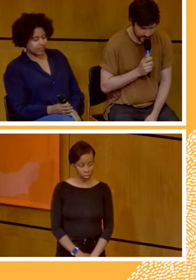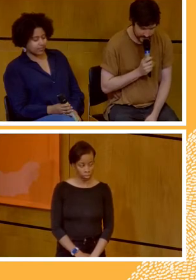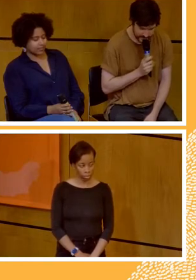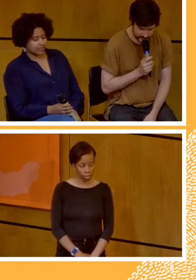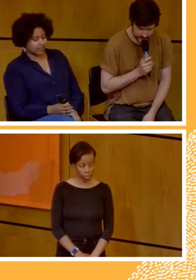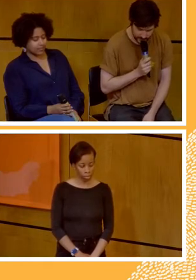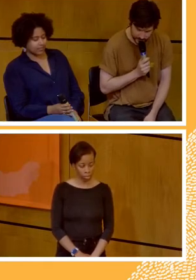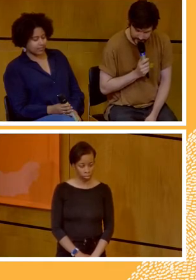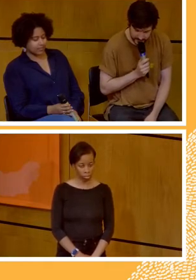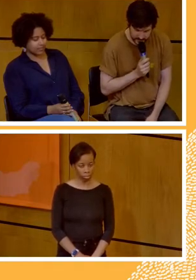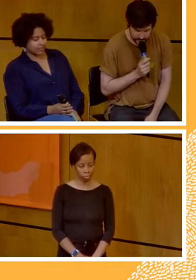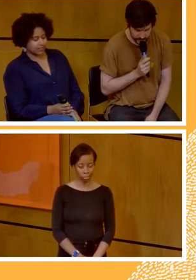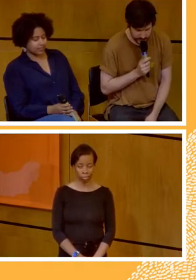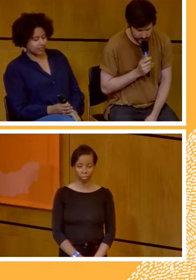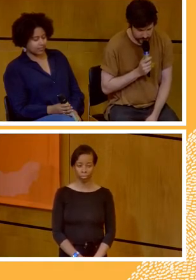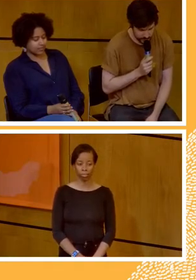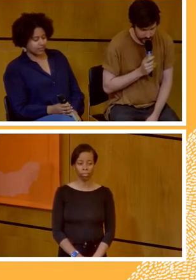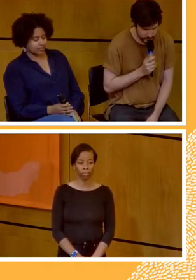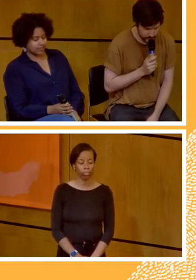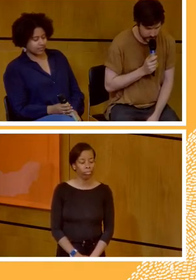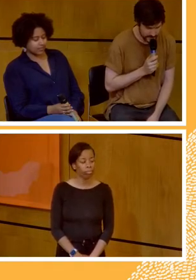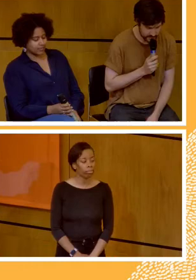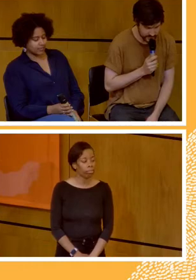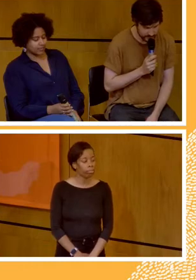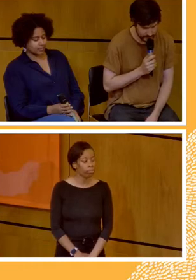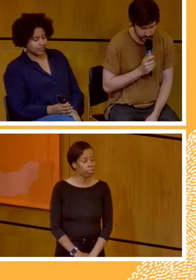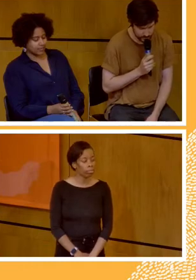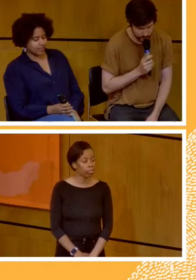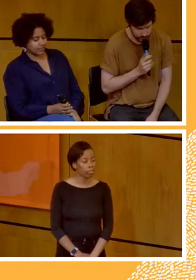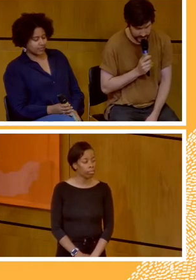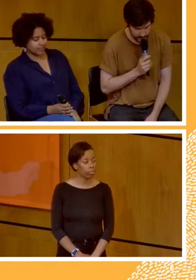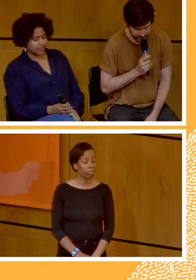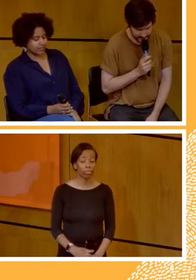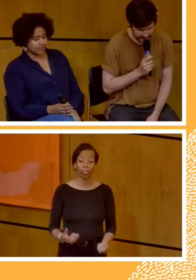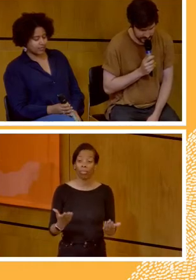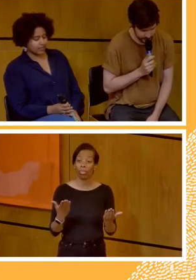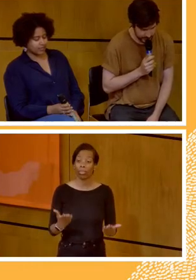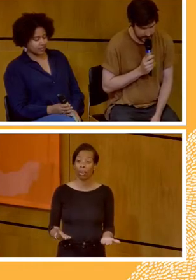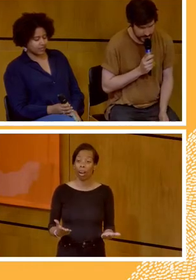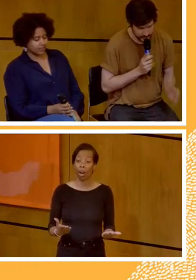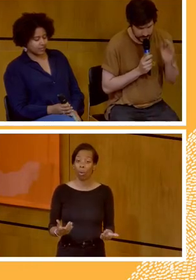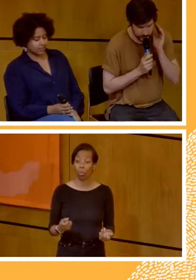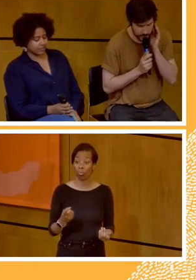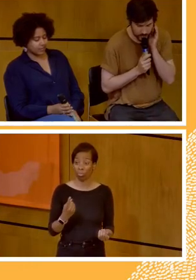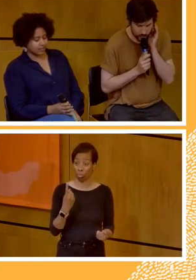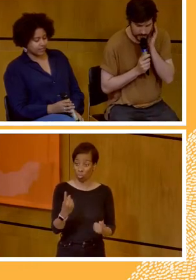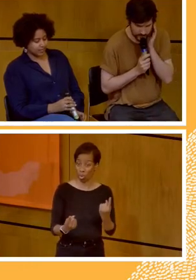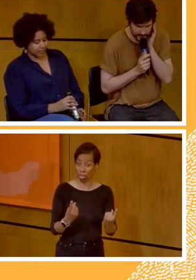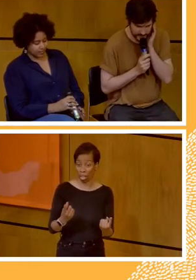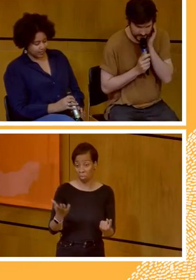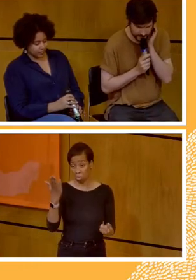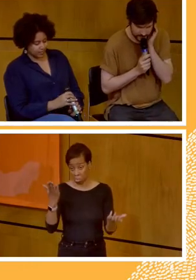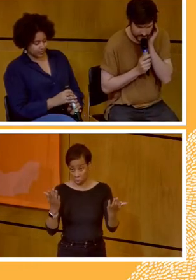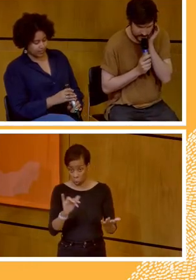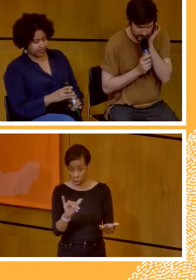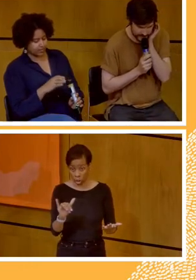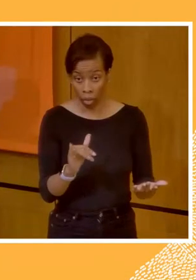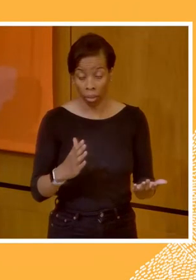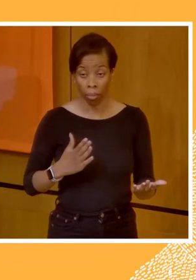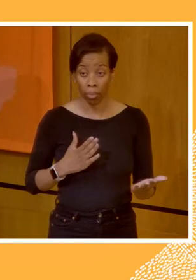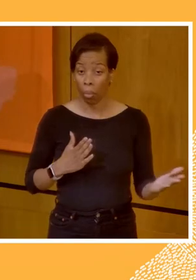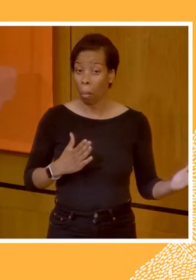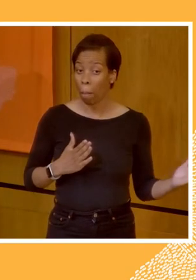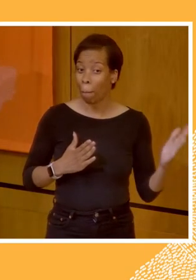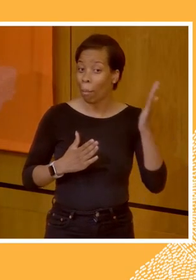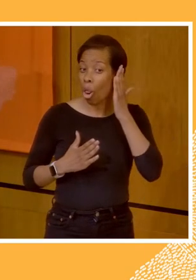And then what I'd like you to do is to lift either your right or left hand and just block one of your ears so you can only